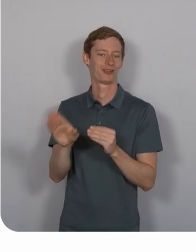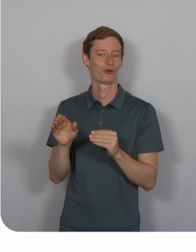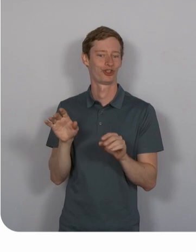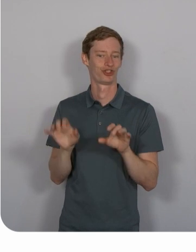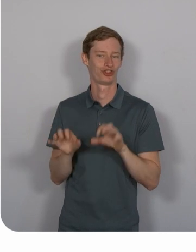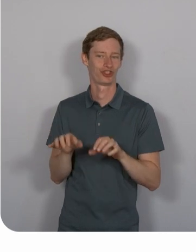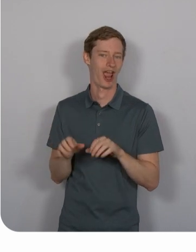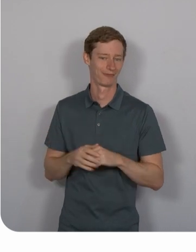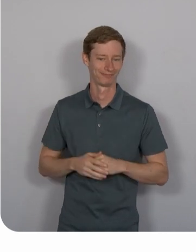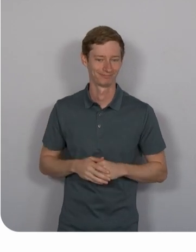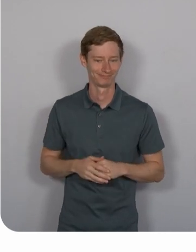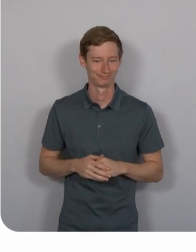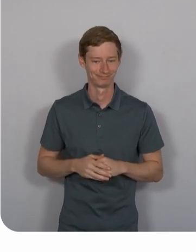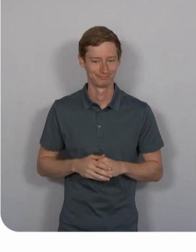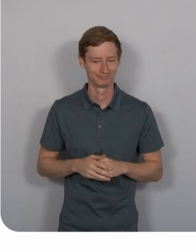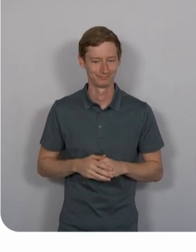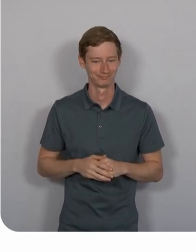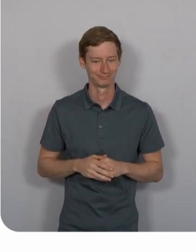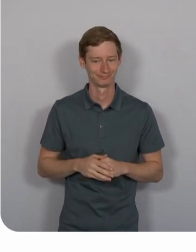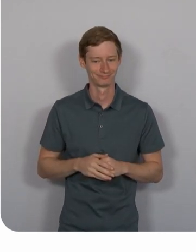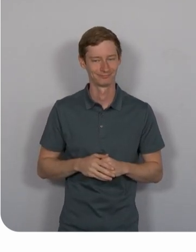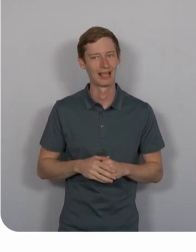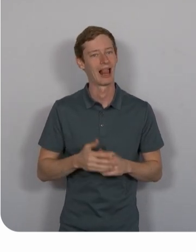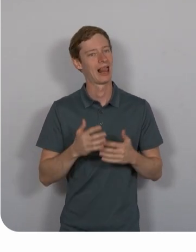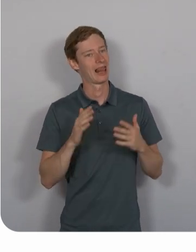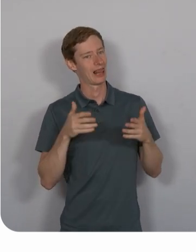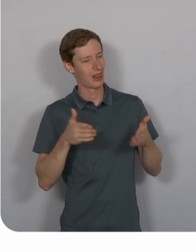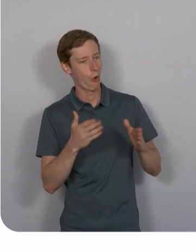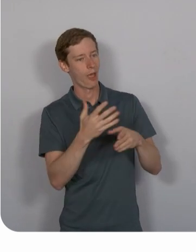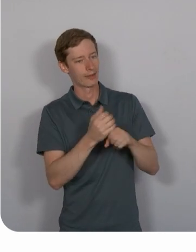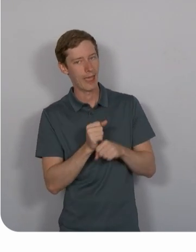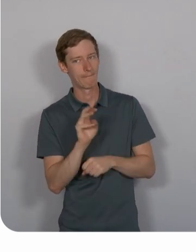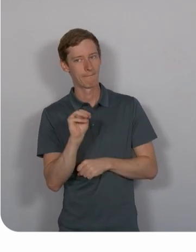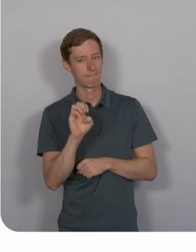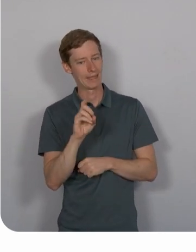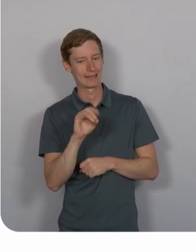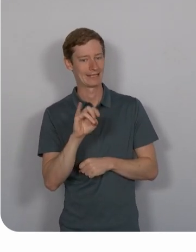out. Let's get medieval, player.